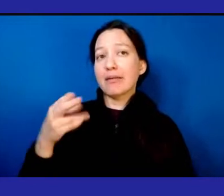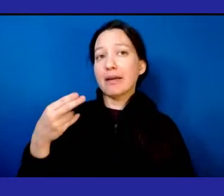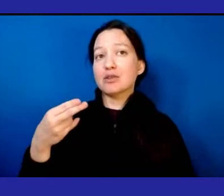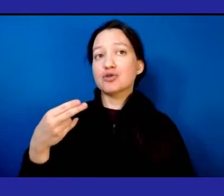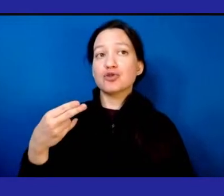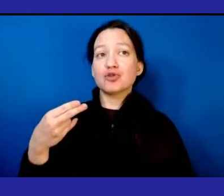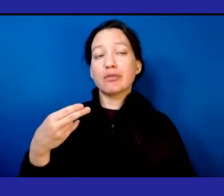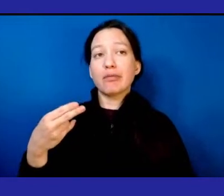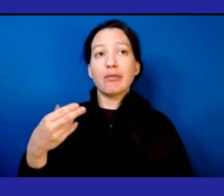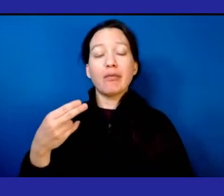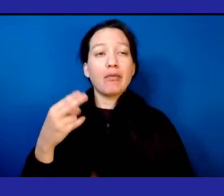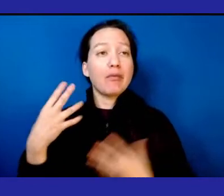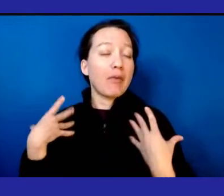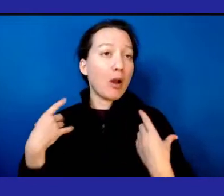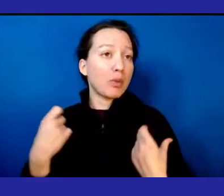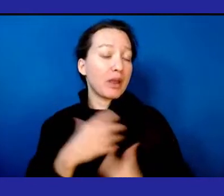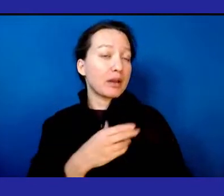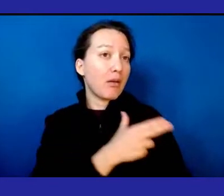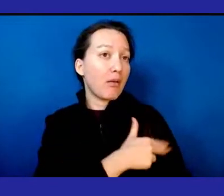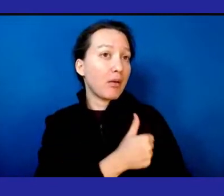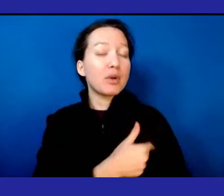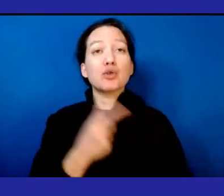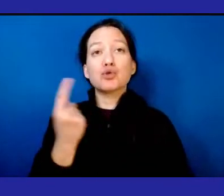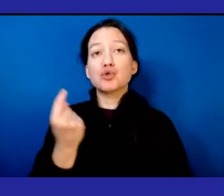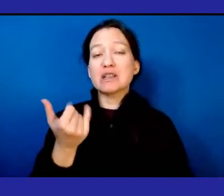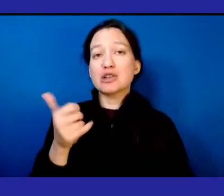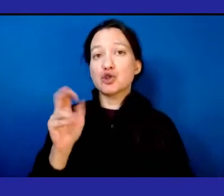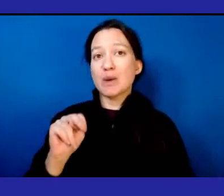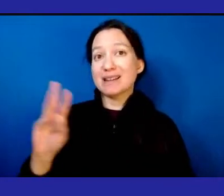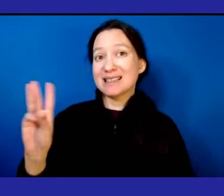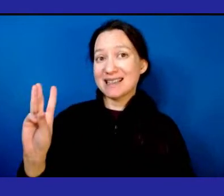Hospital for Tuesday, January 6th,